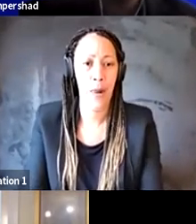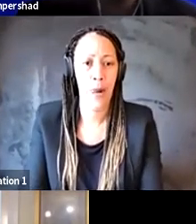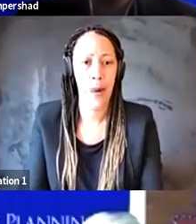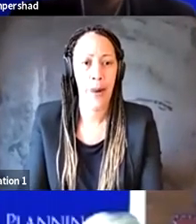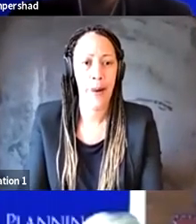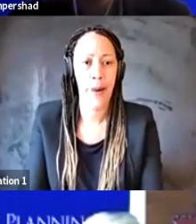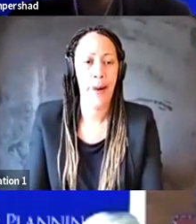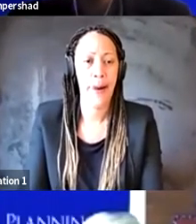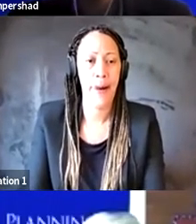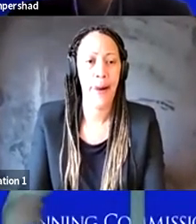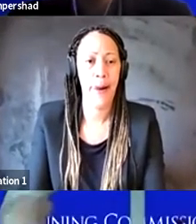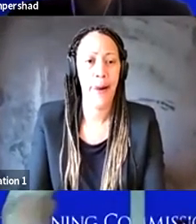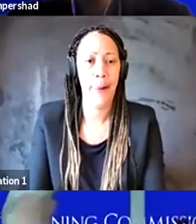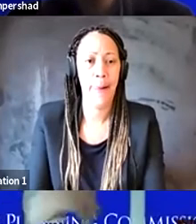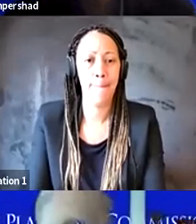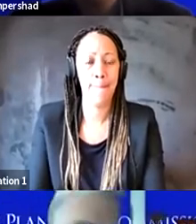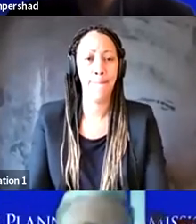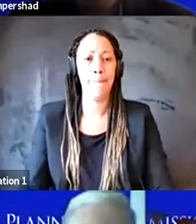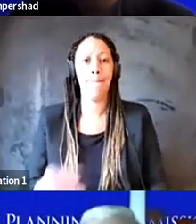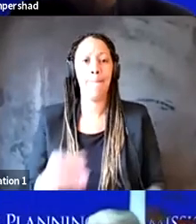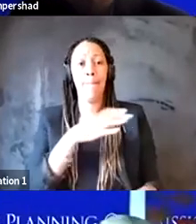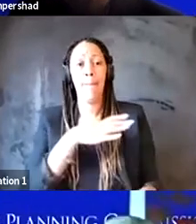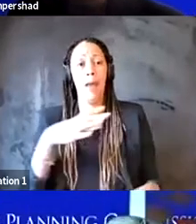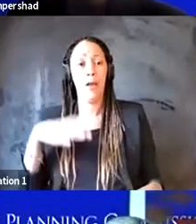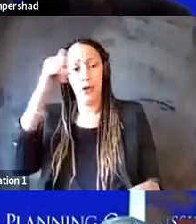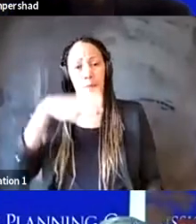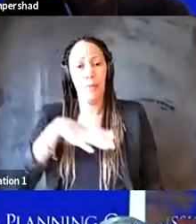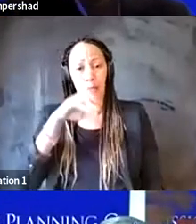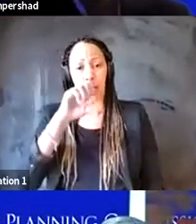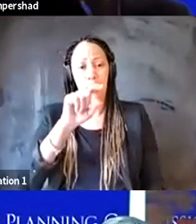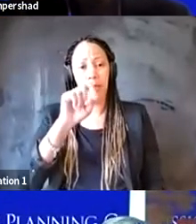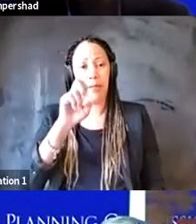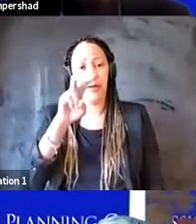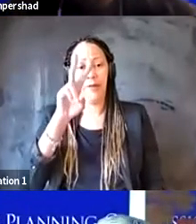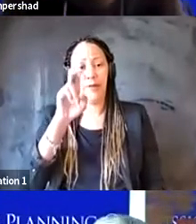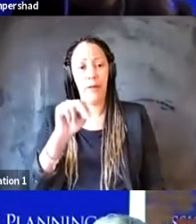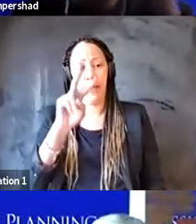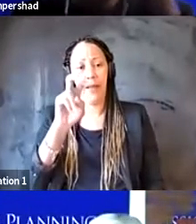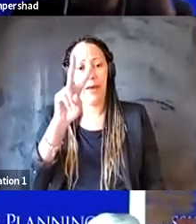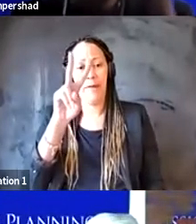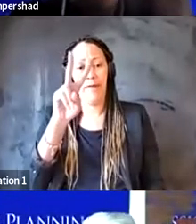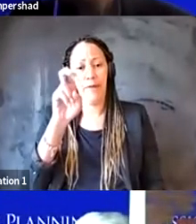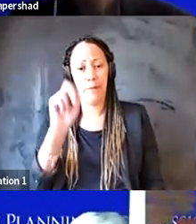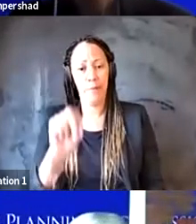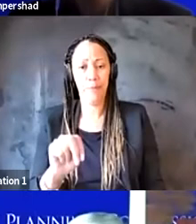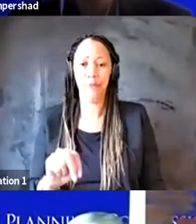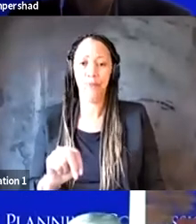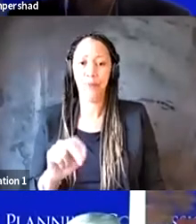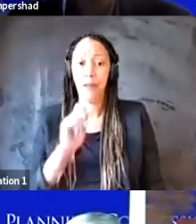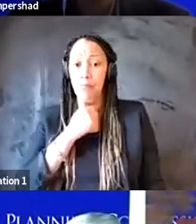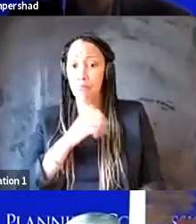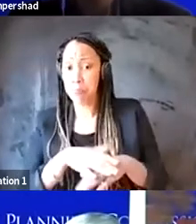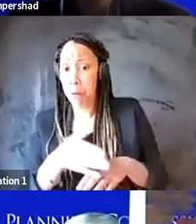Mm-hmm. He is unmuted and